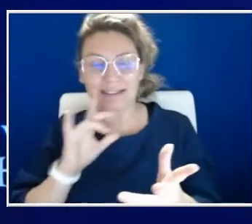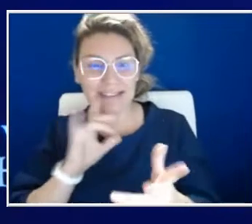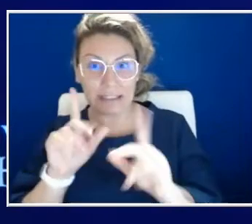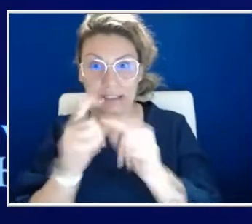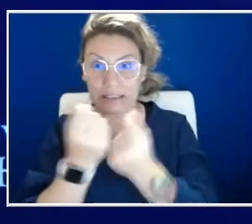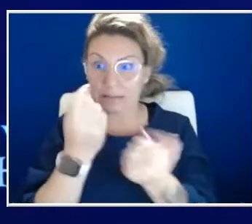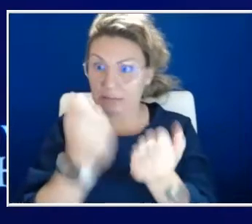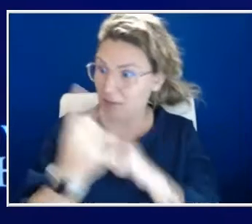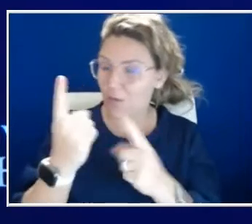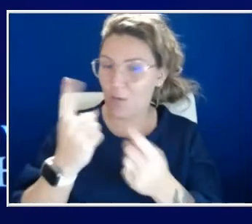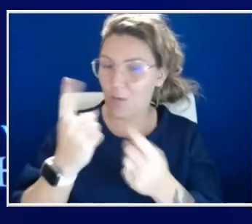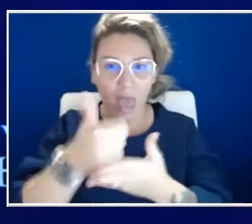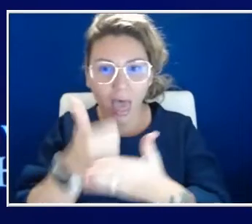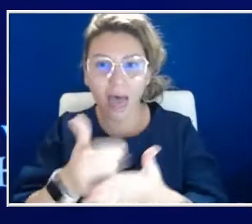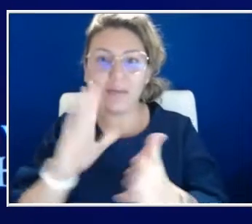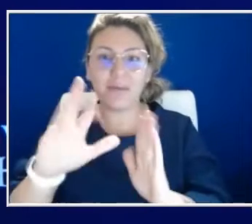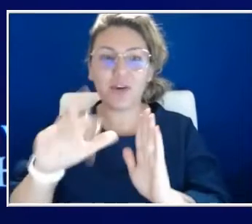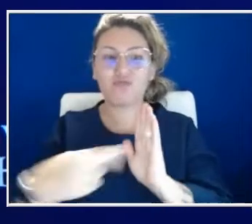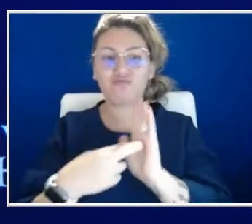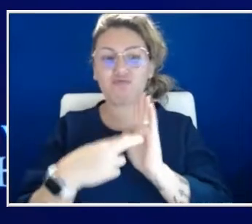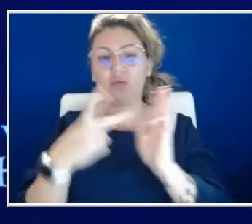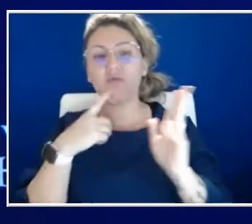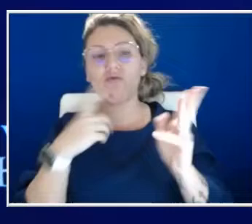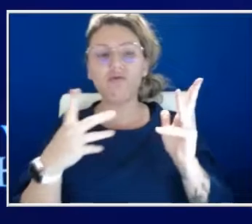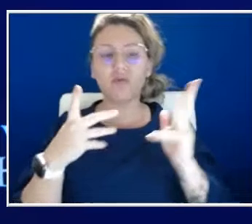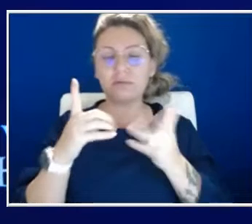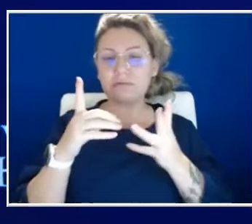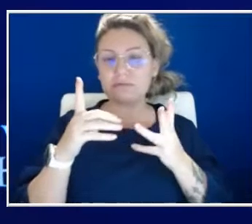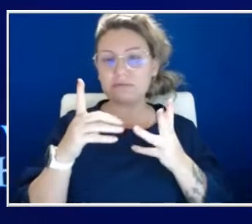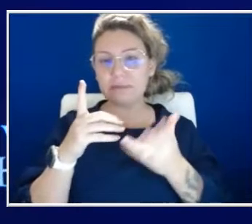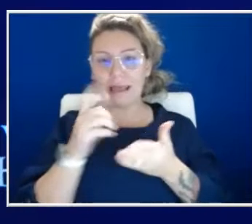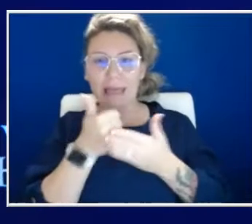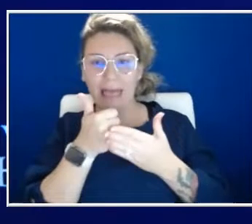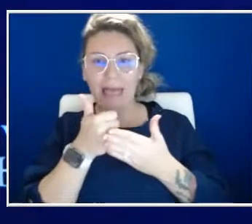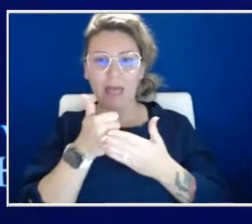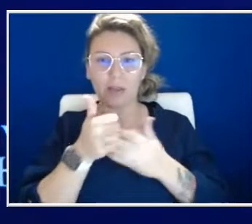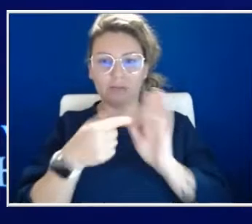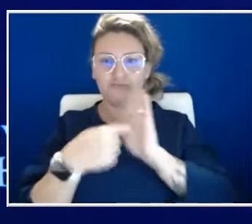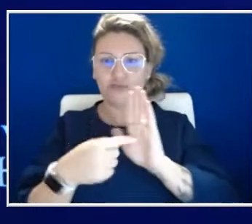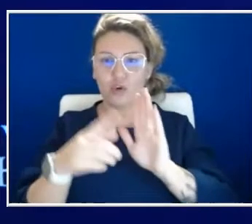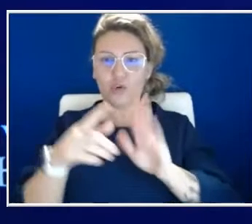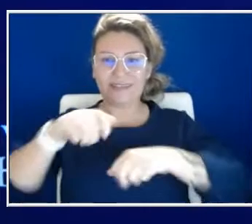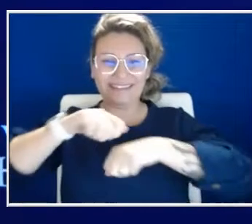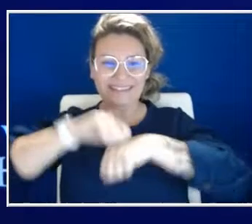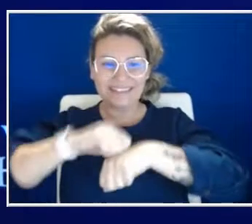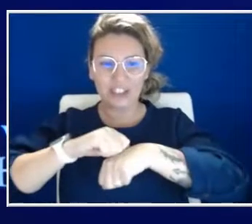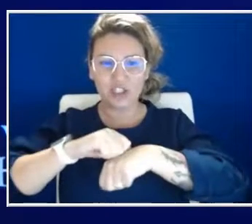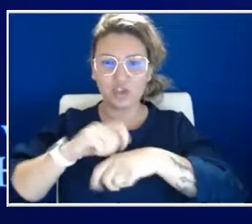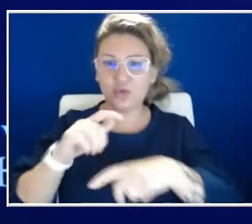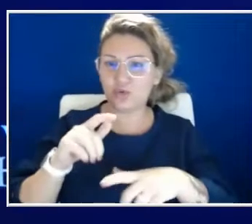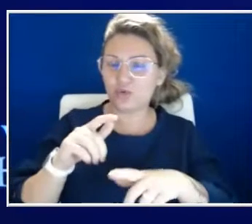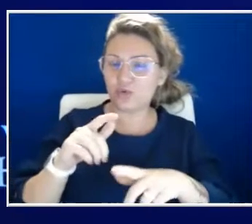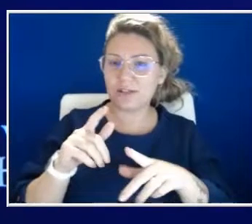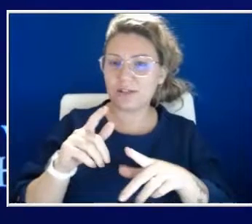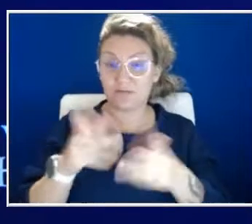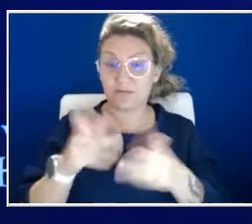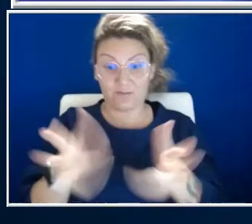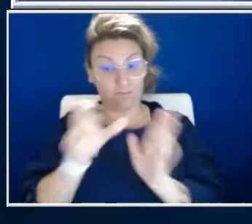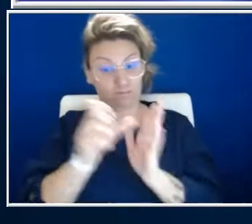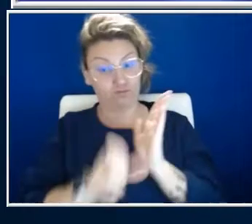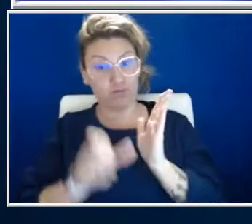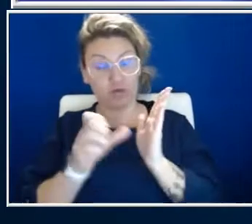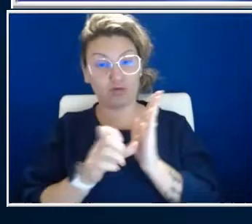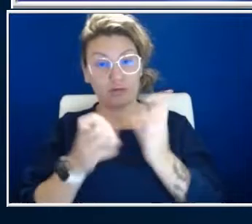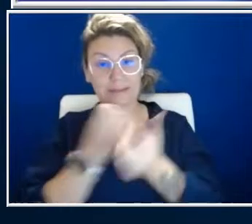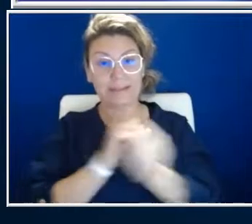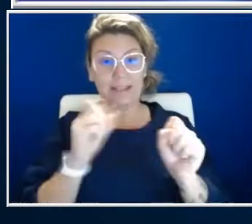their role in terms of helping expose the tissues so that we could complete the surgery safely and successfully. Let's go